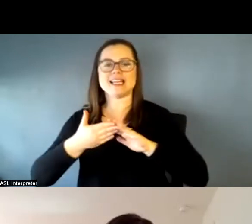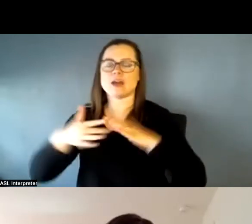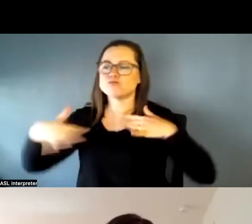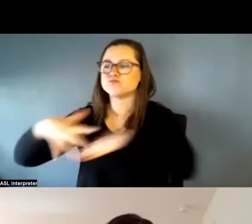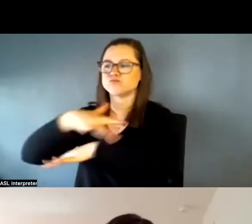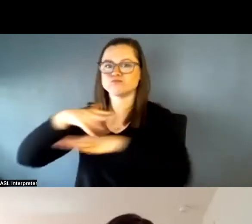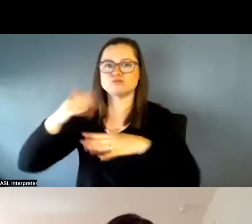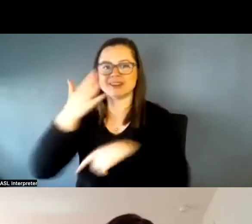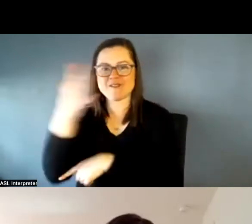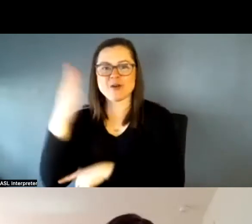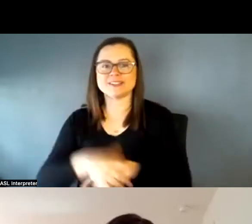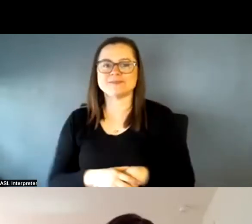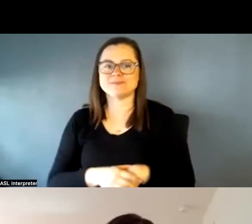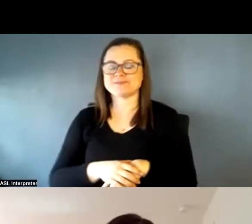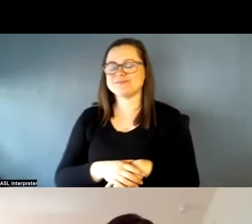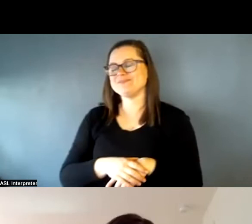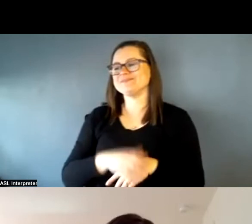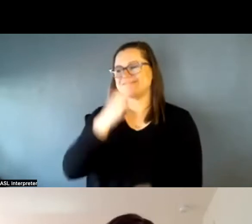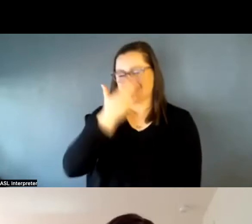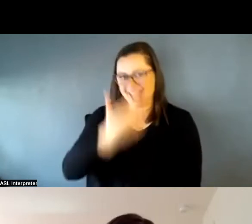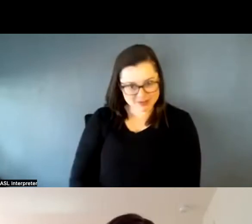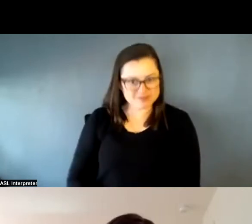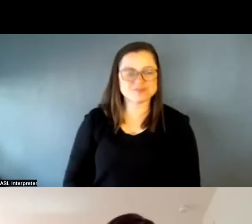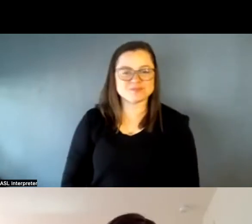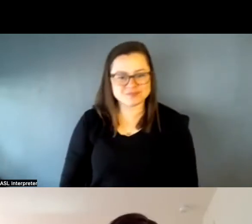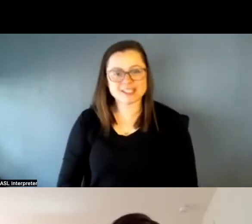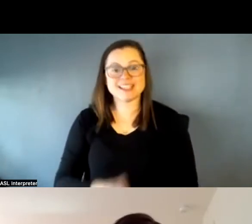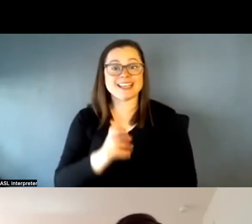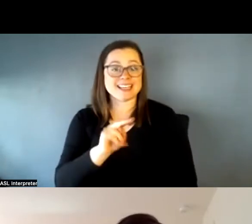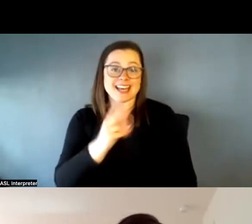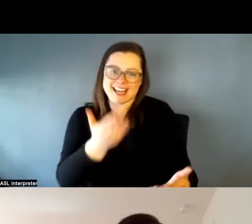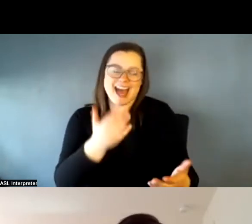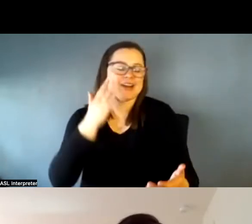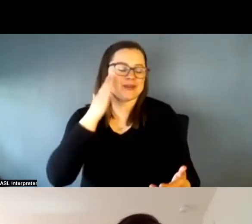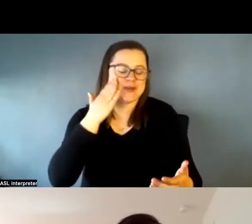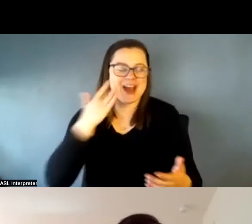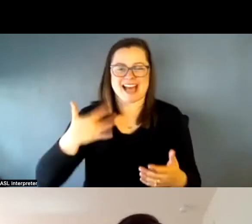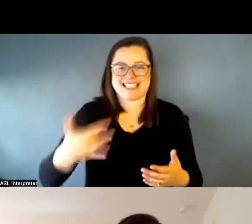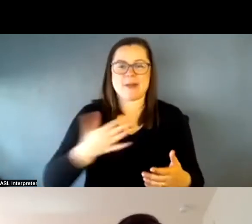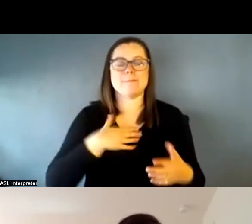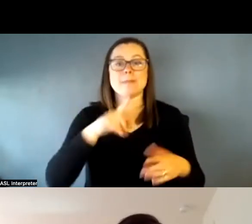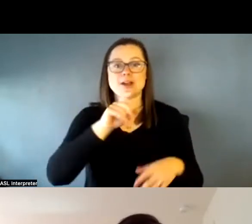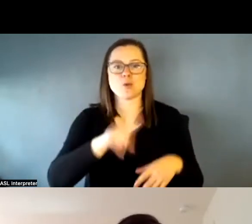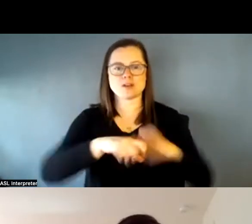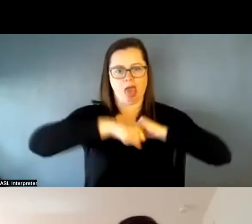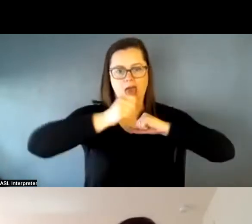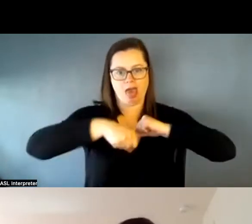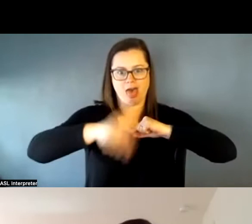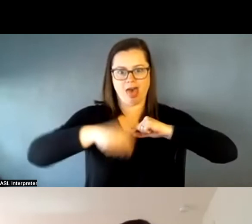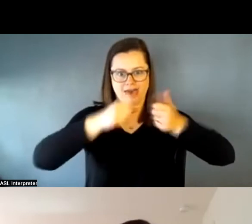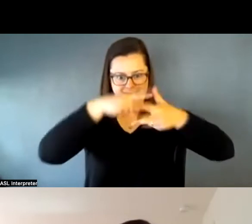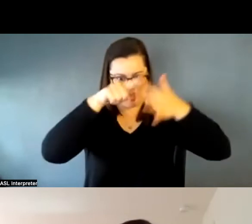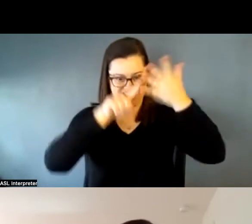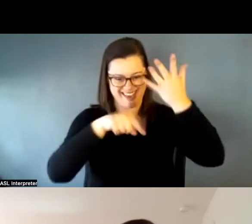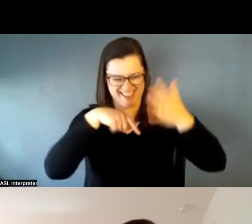No, thank you. So yeah, Ken, I don't know. I tend to ask these questions that go on forever and ever. So yeah, have